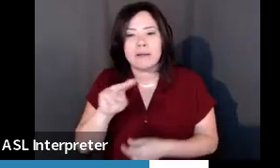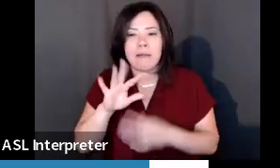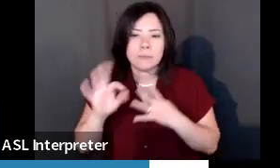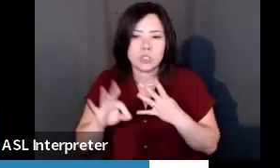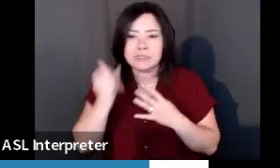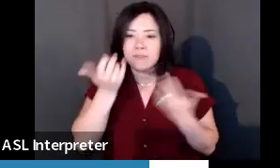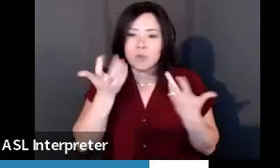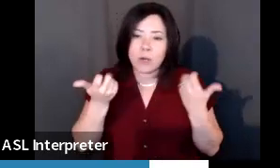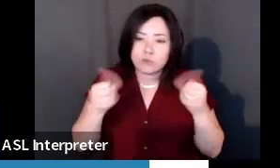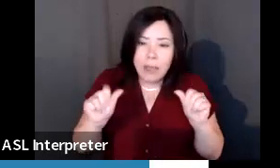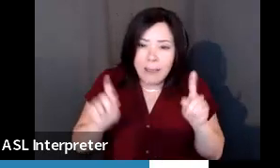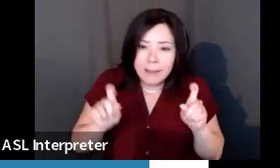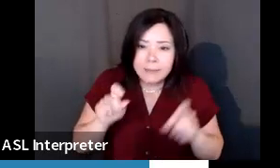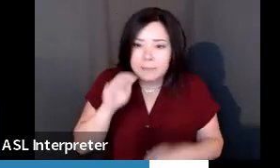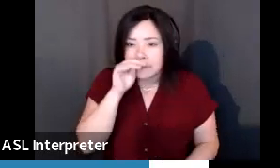try those out.